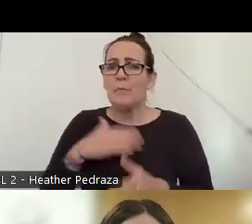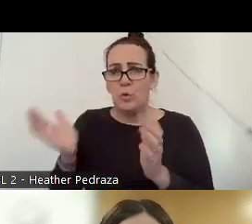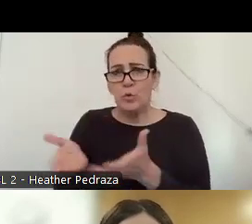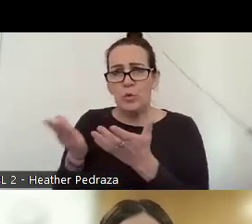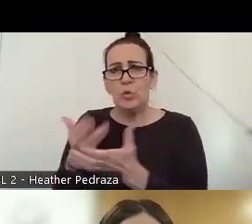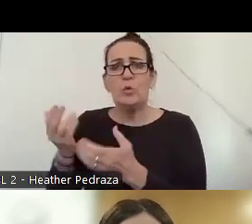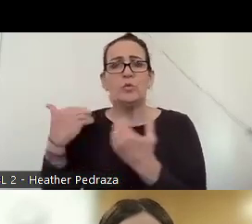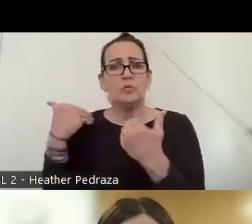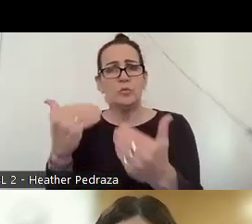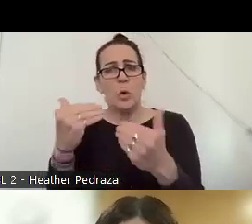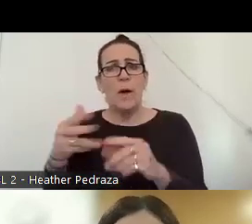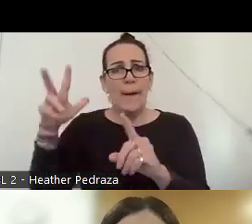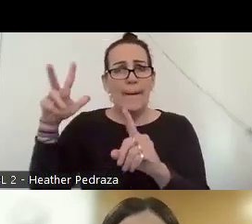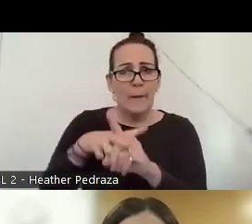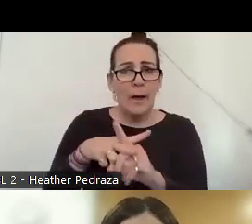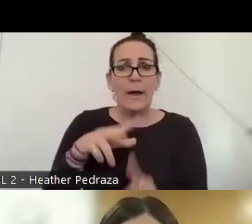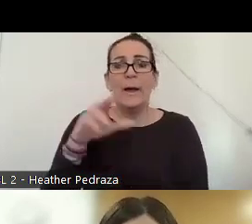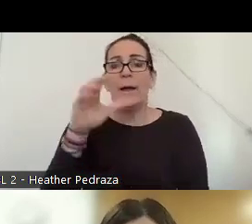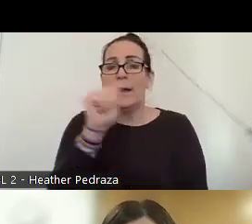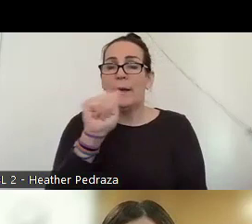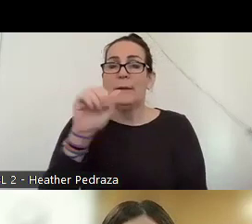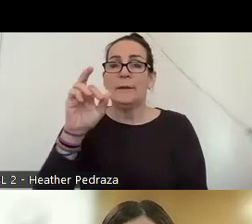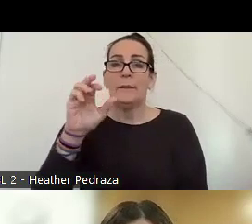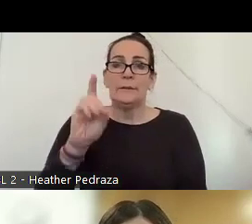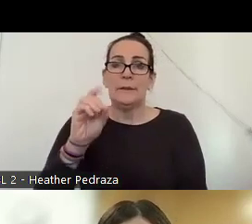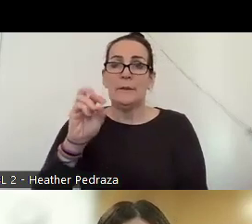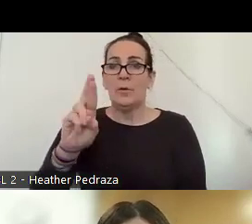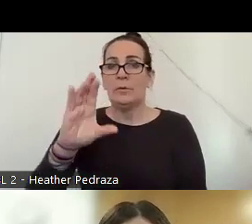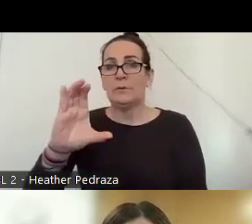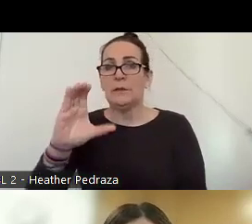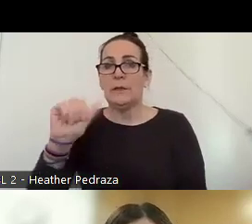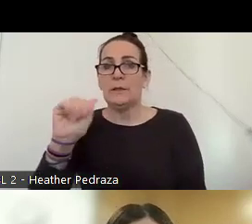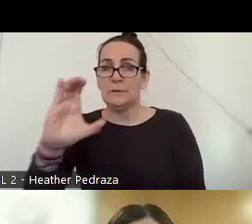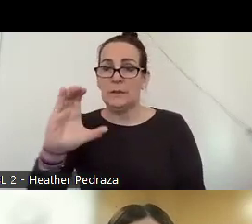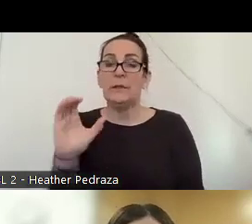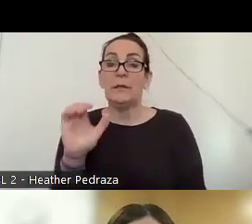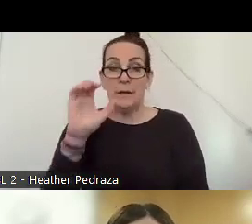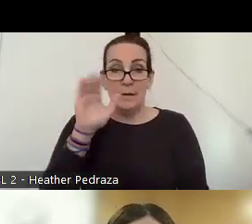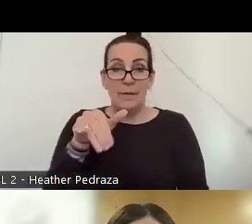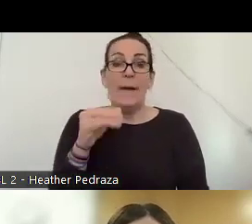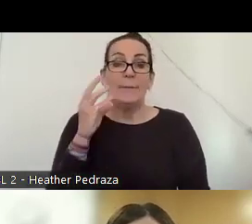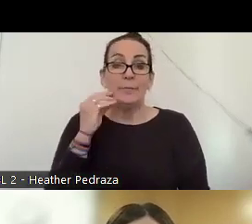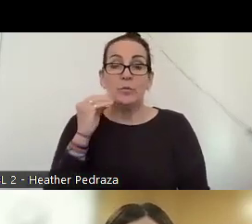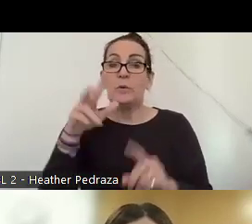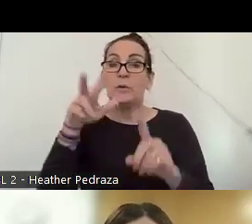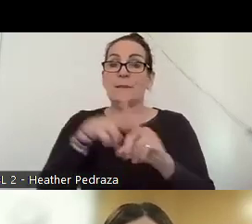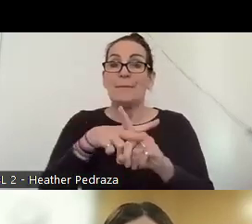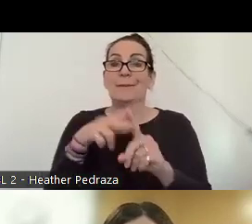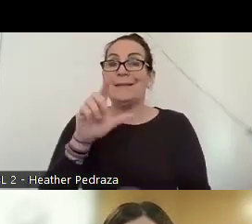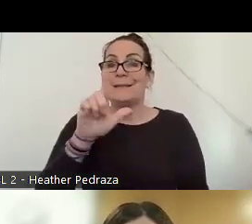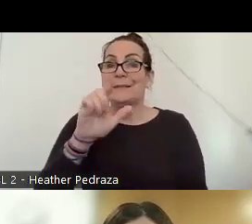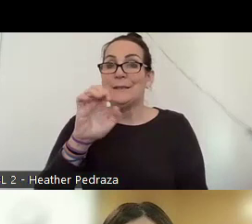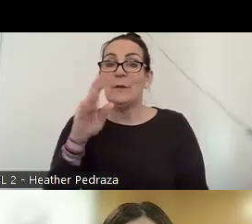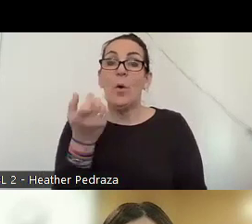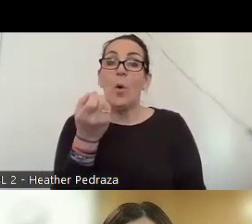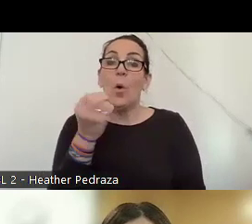via the ADRCAC Lived Experience application link that we'll place into the chat, or they can email